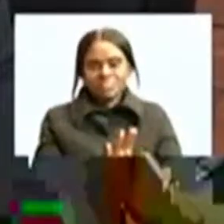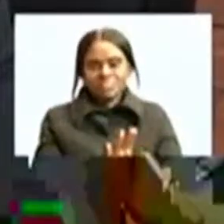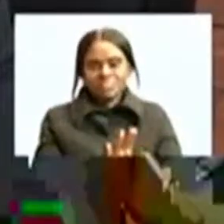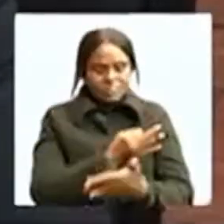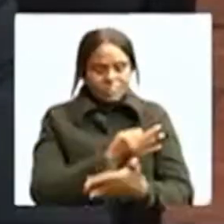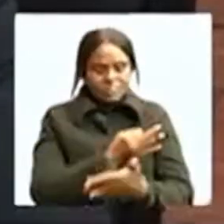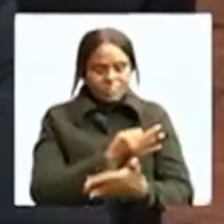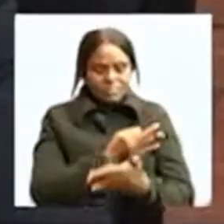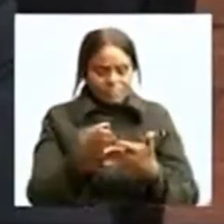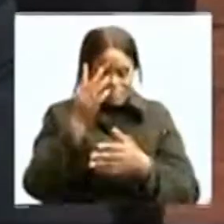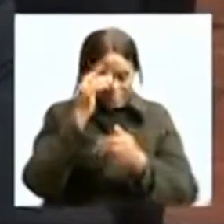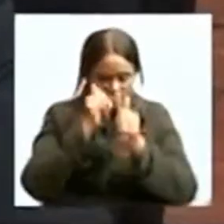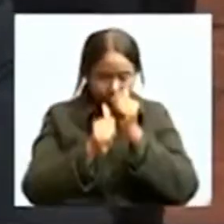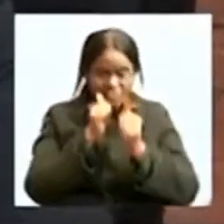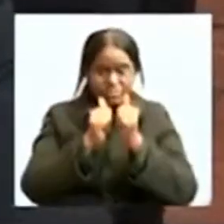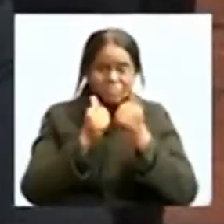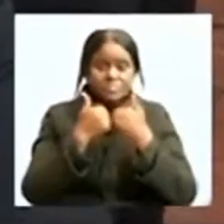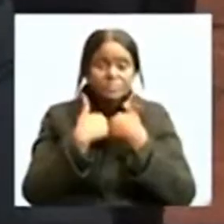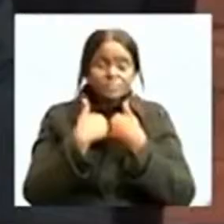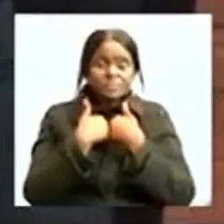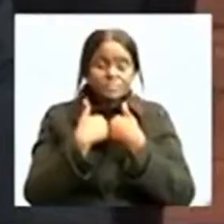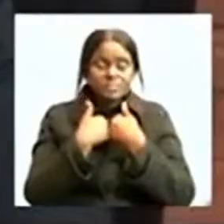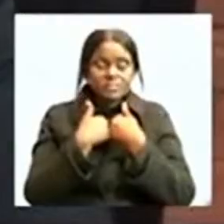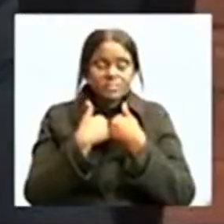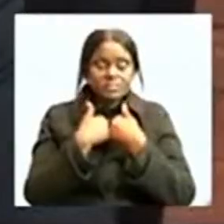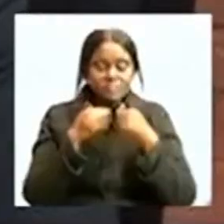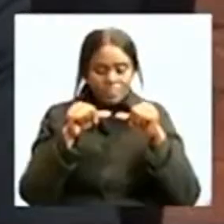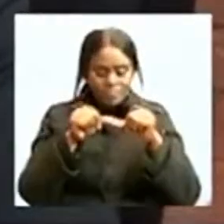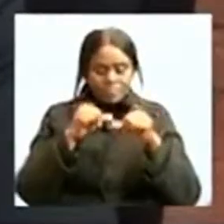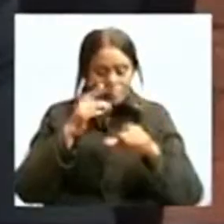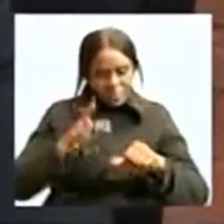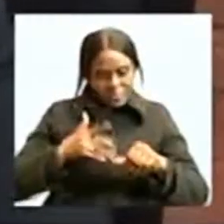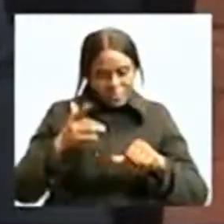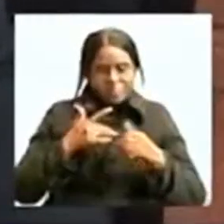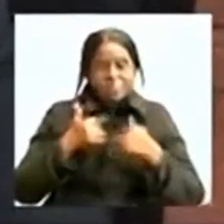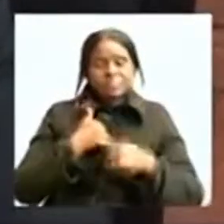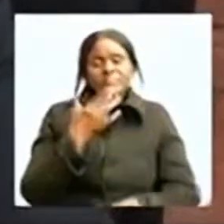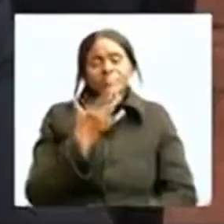They are failing because they still feel